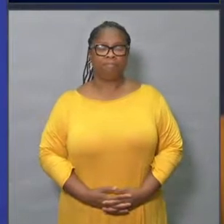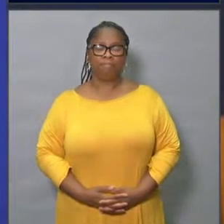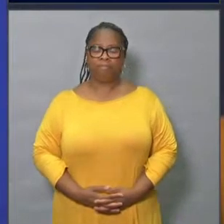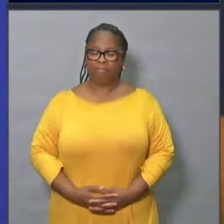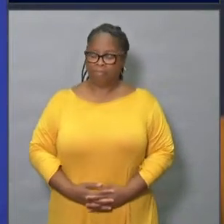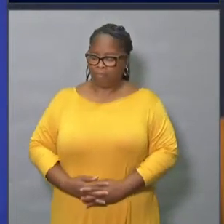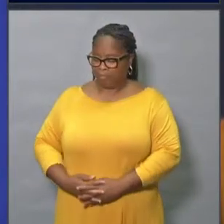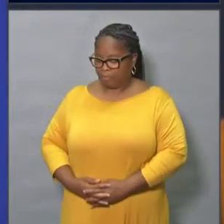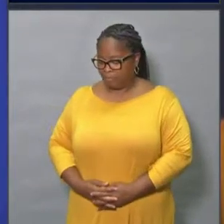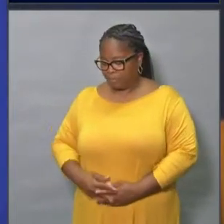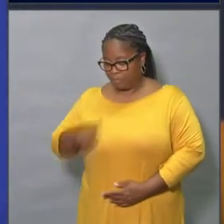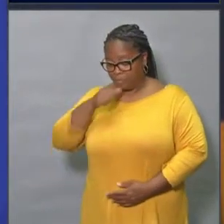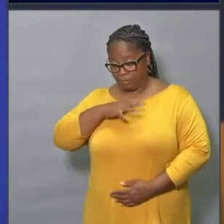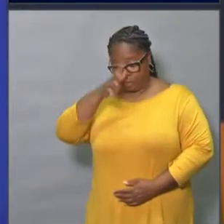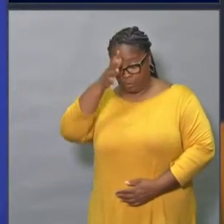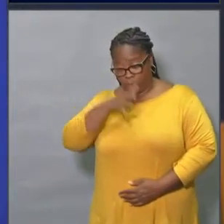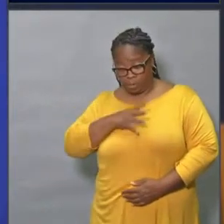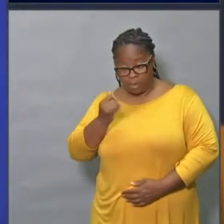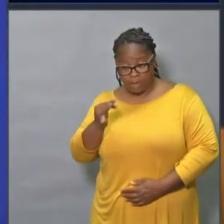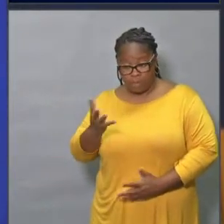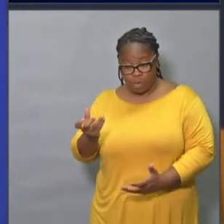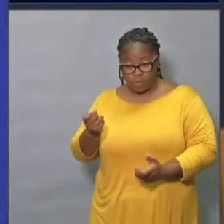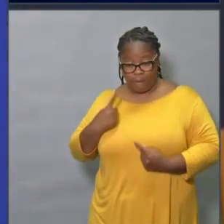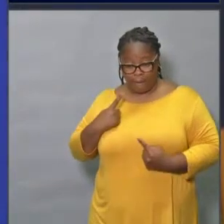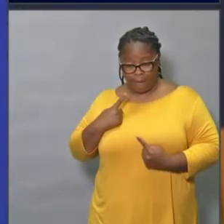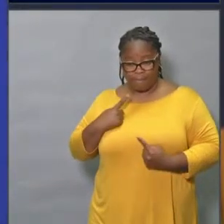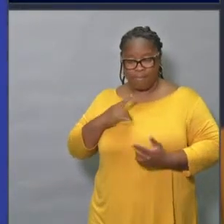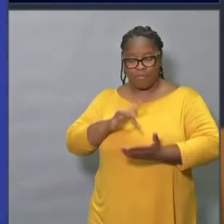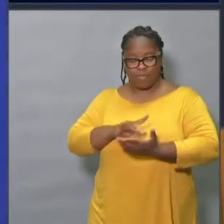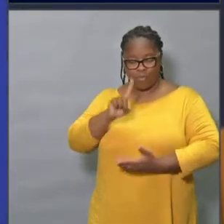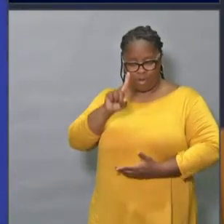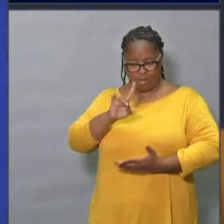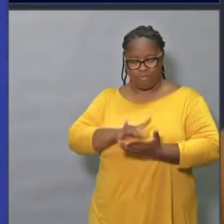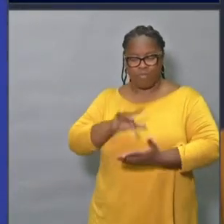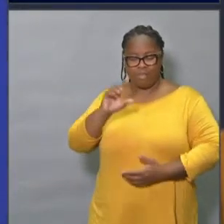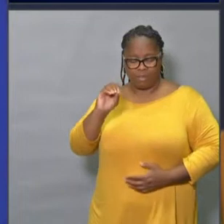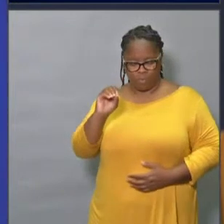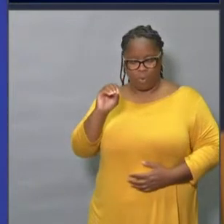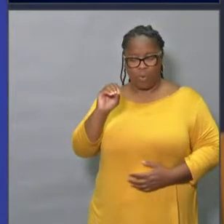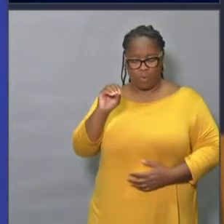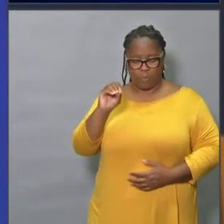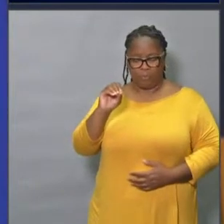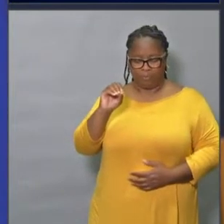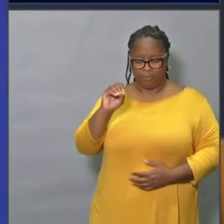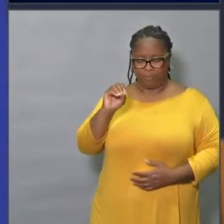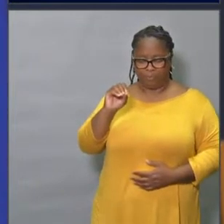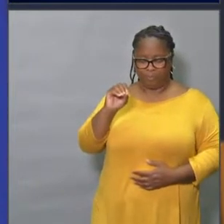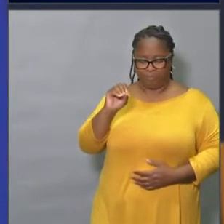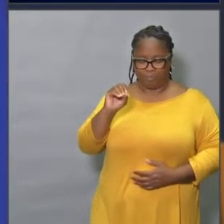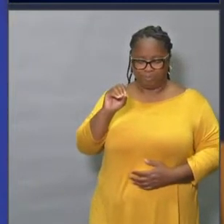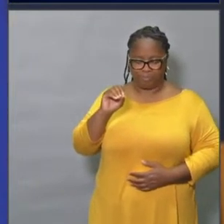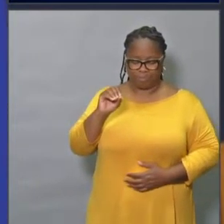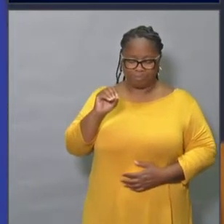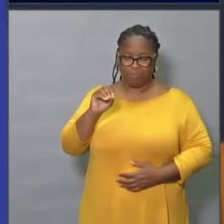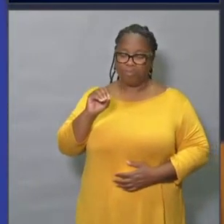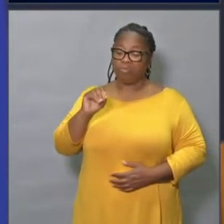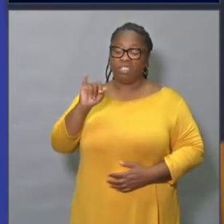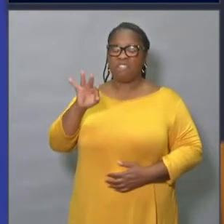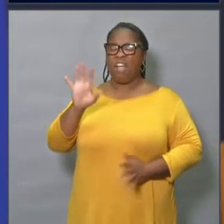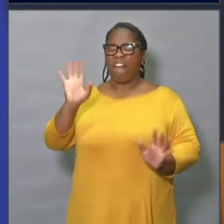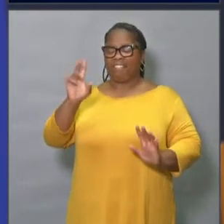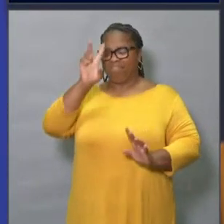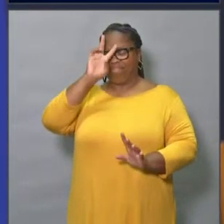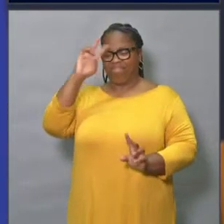And ladies and gentlemen, if you'd like to ask a question, please press 1 then 0 on your telephone keypad. You may withdraw